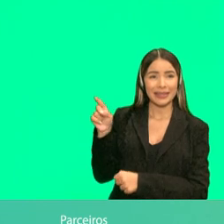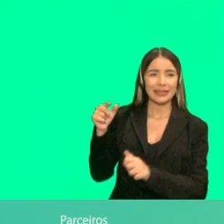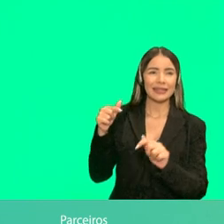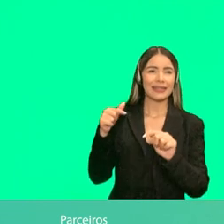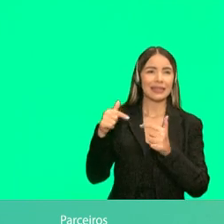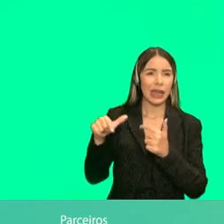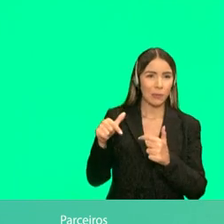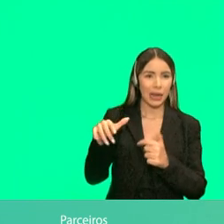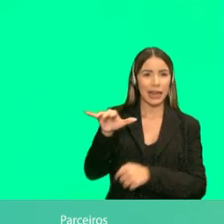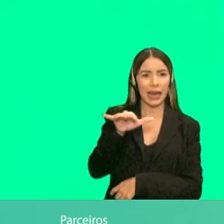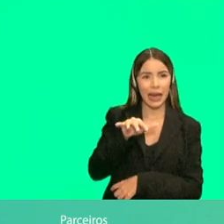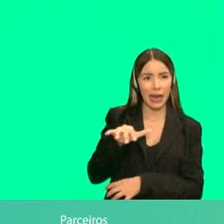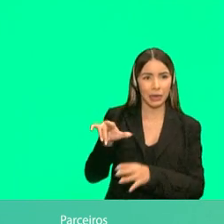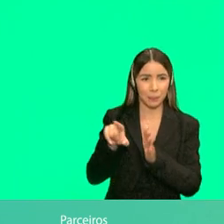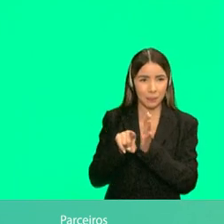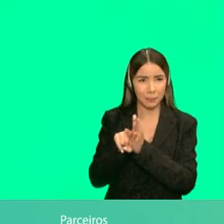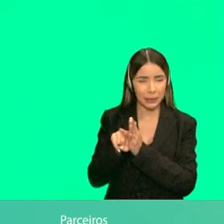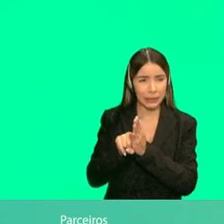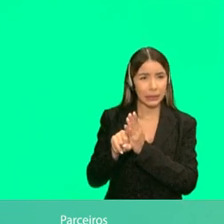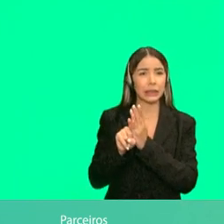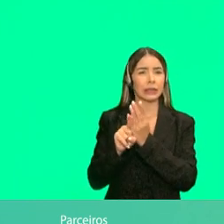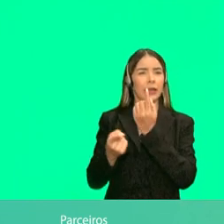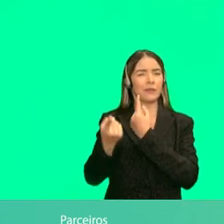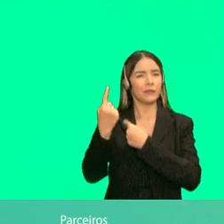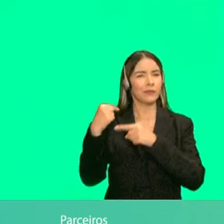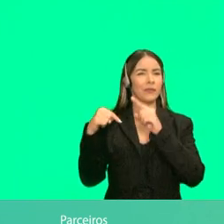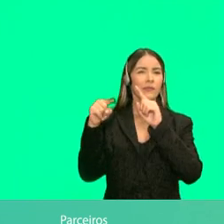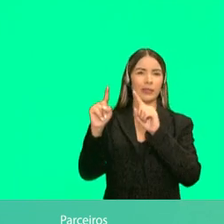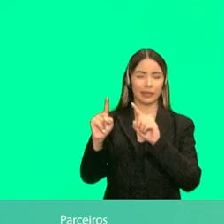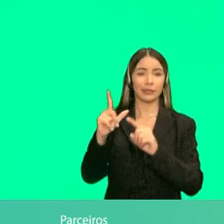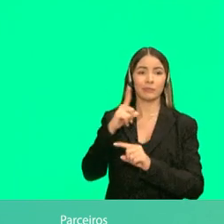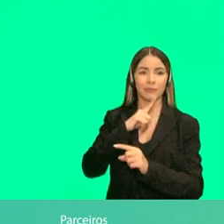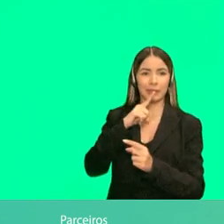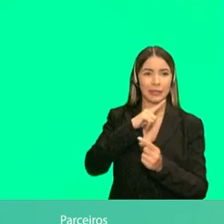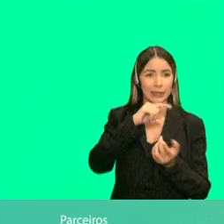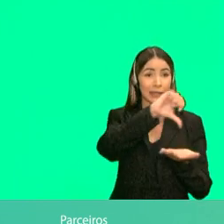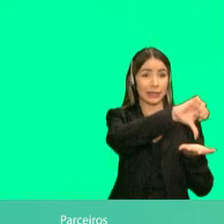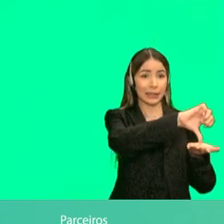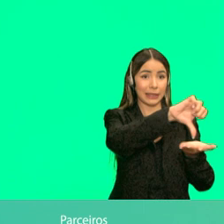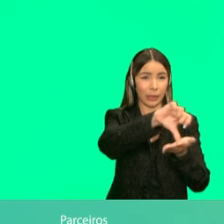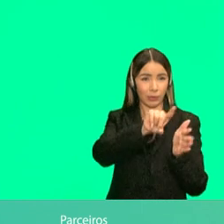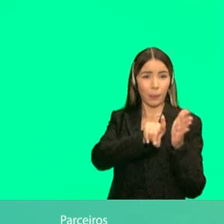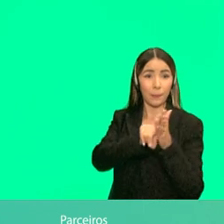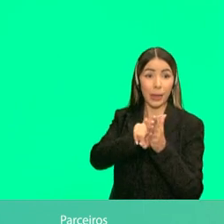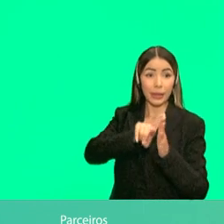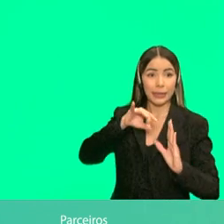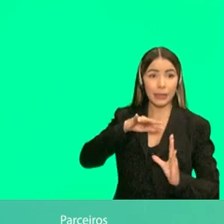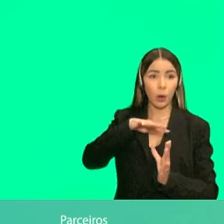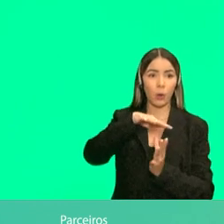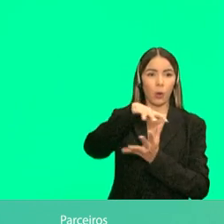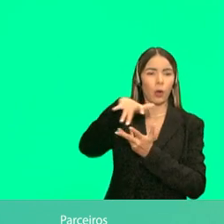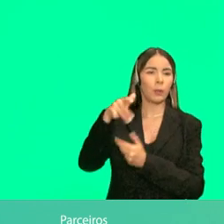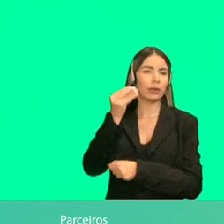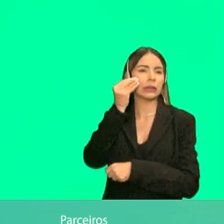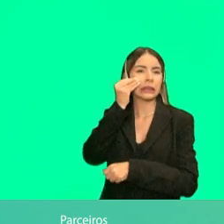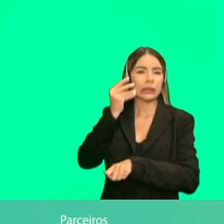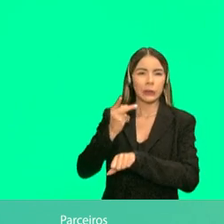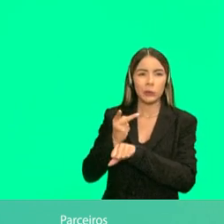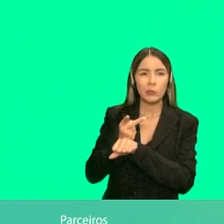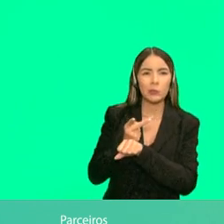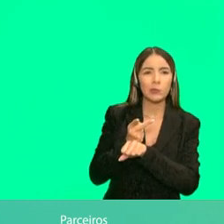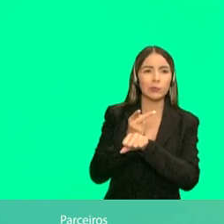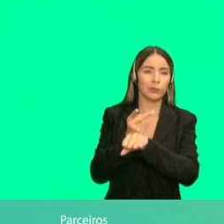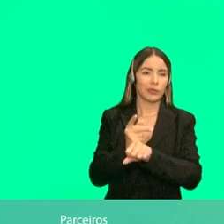best practices in terms of soil management, in terms of adequate use of water, in order to